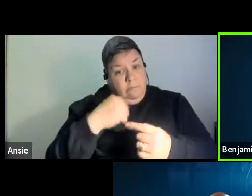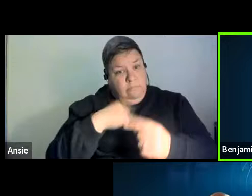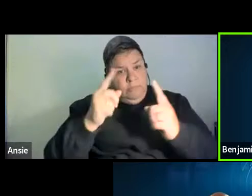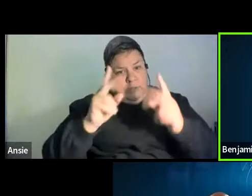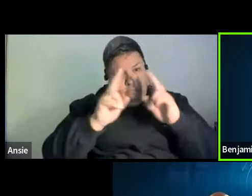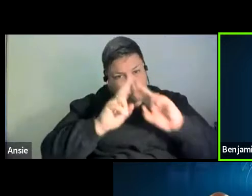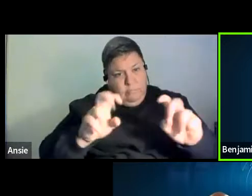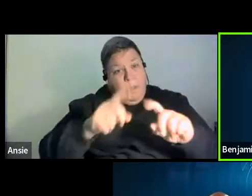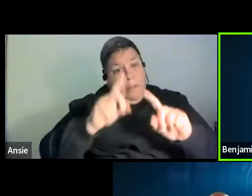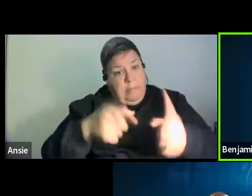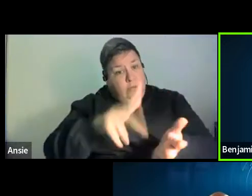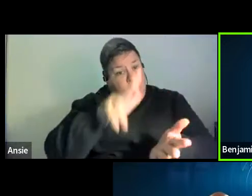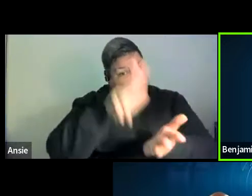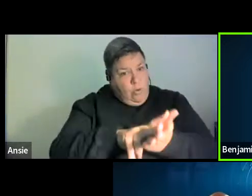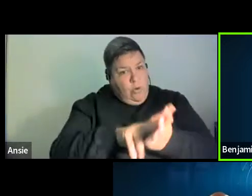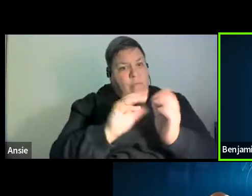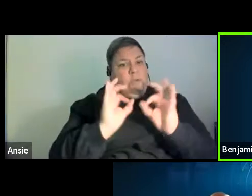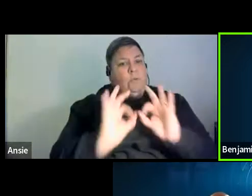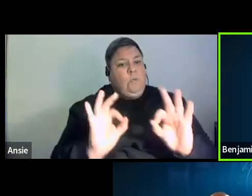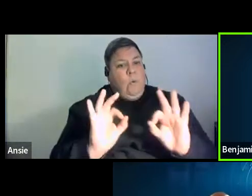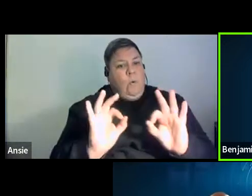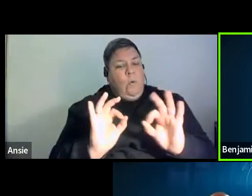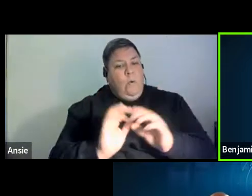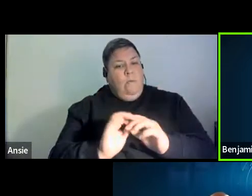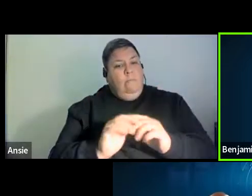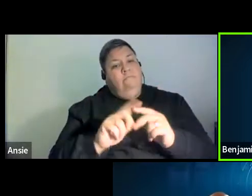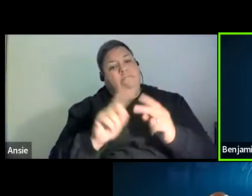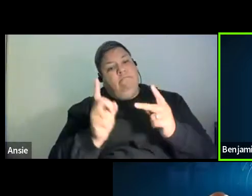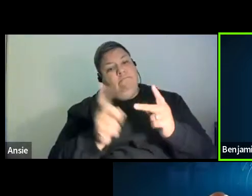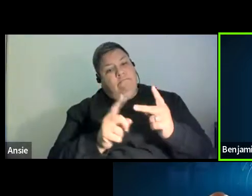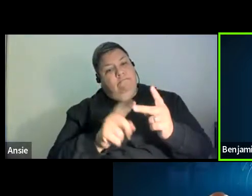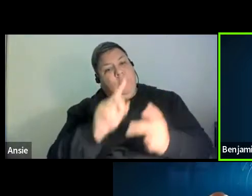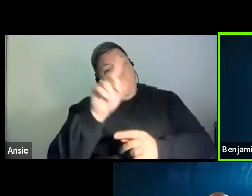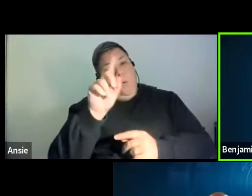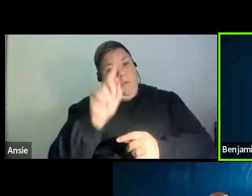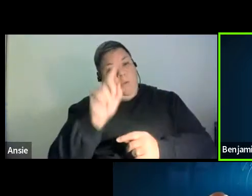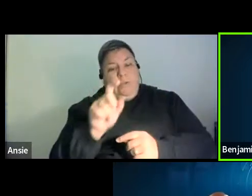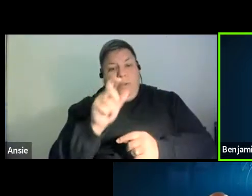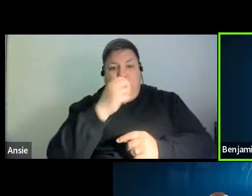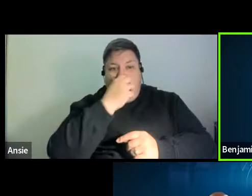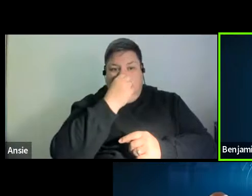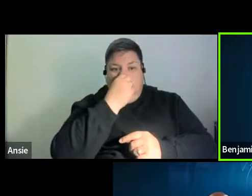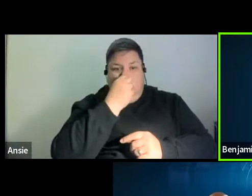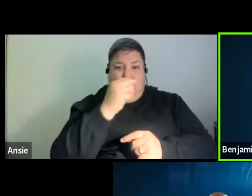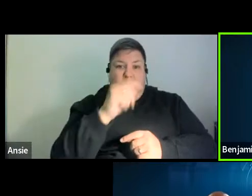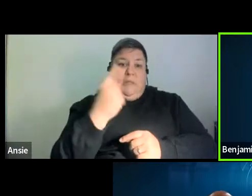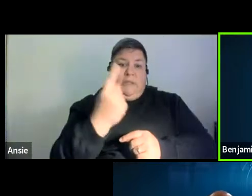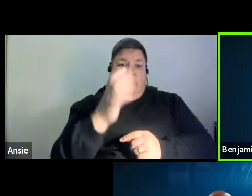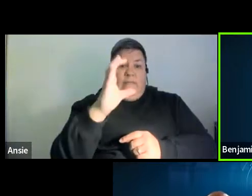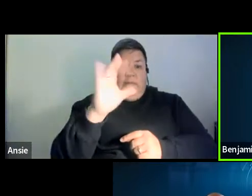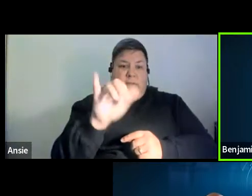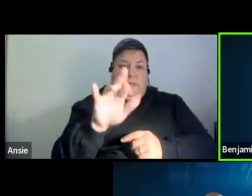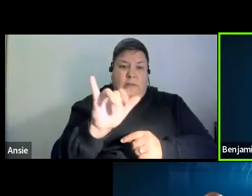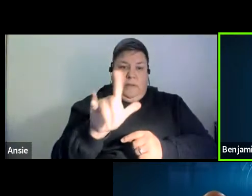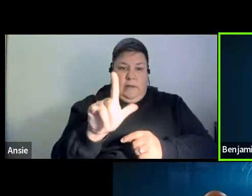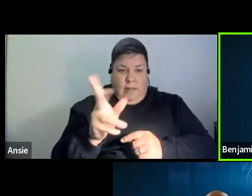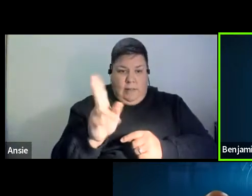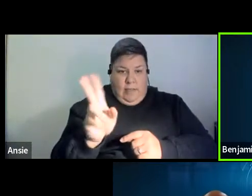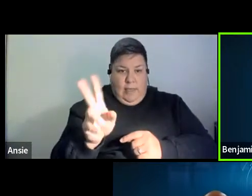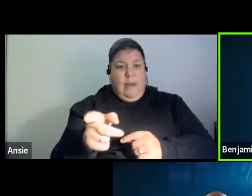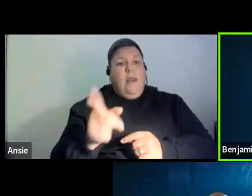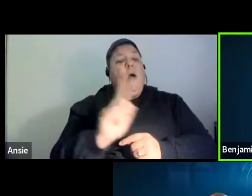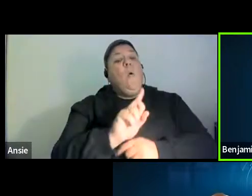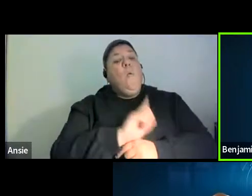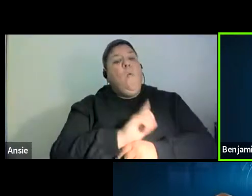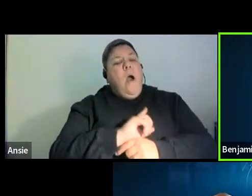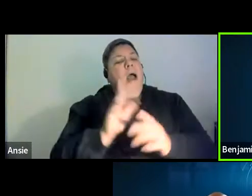approved. The next question is also for yourself, Cyril. And the question is, why and